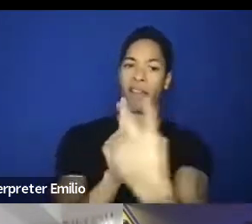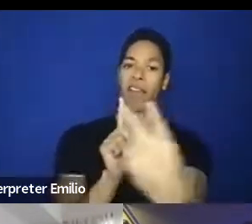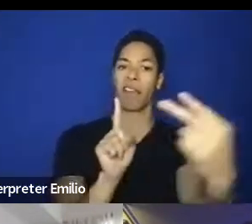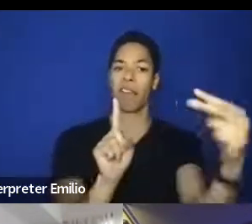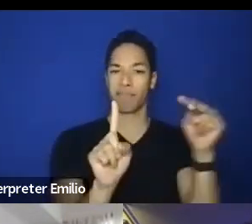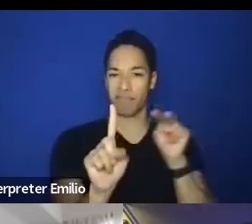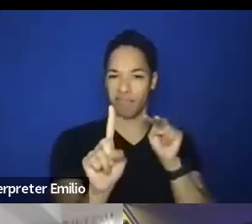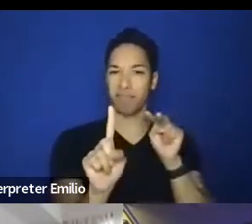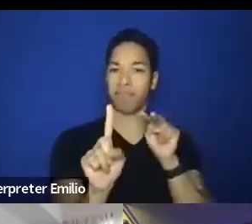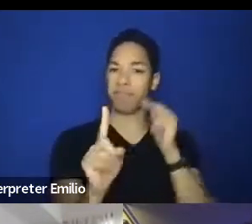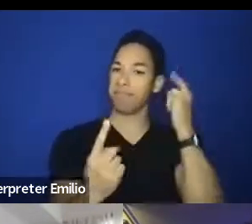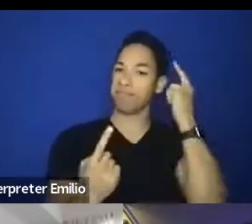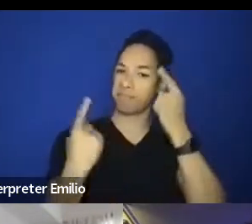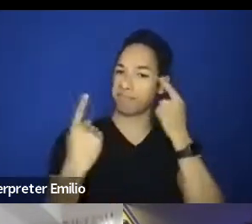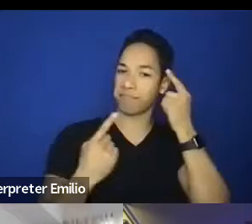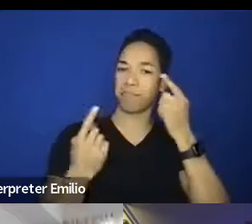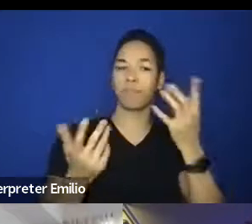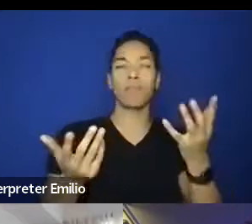be